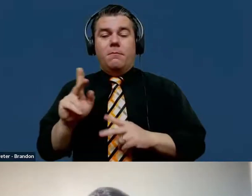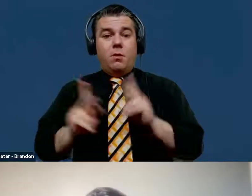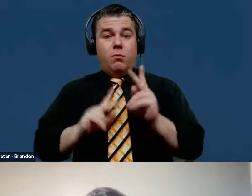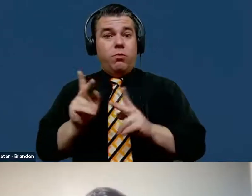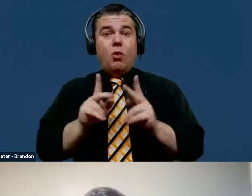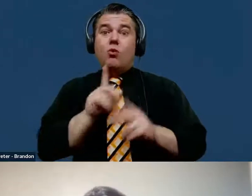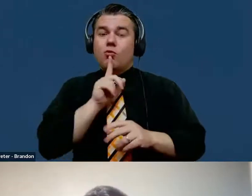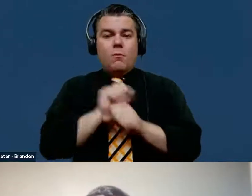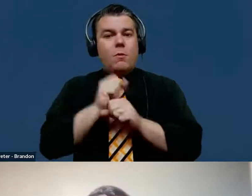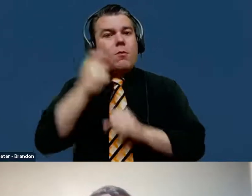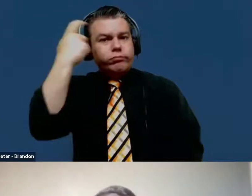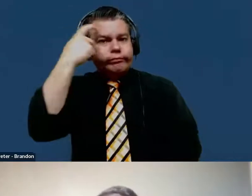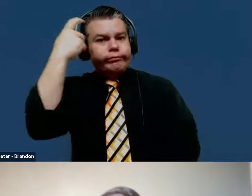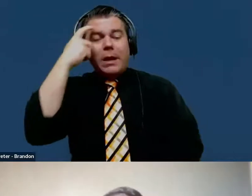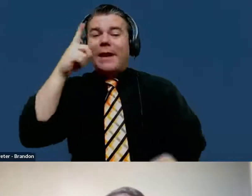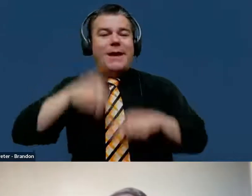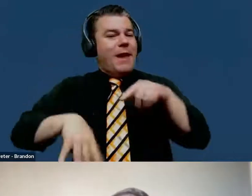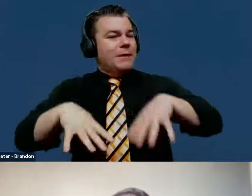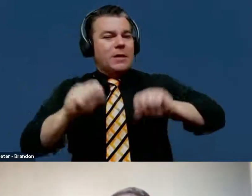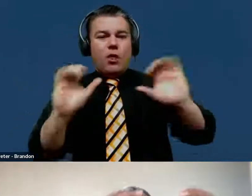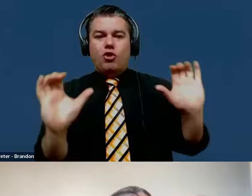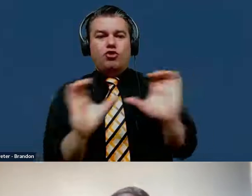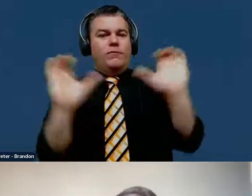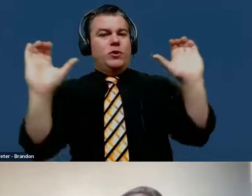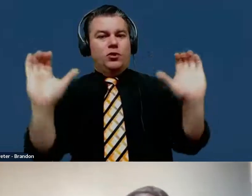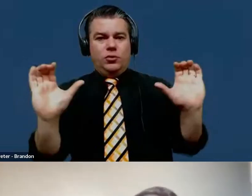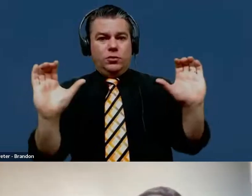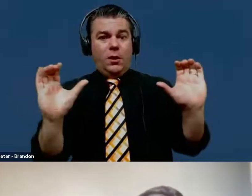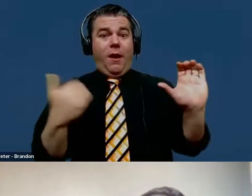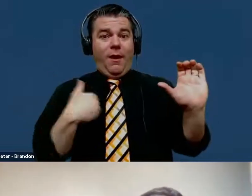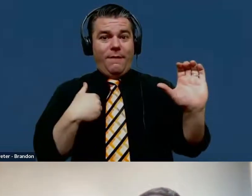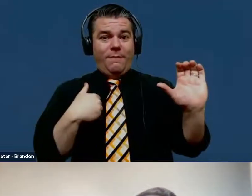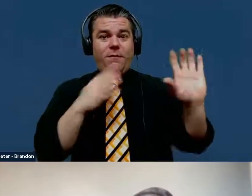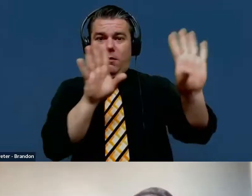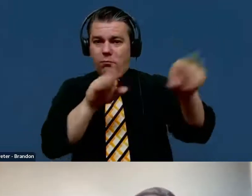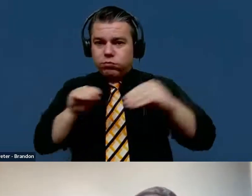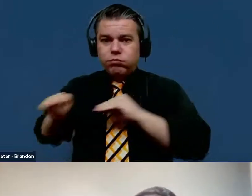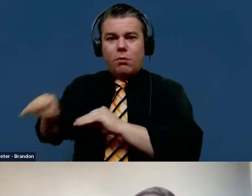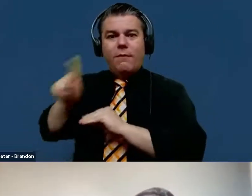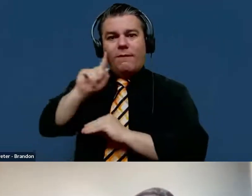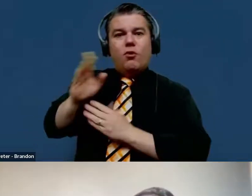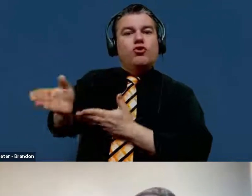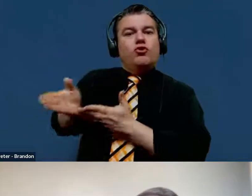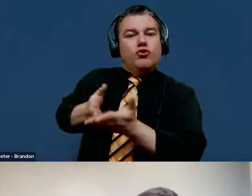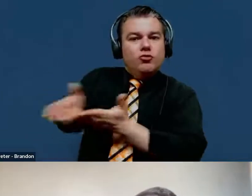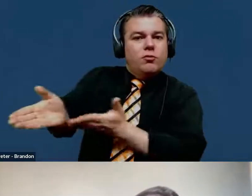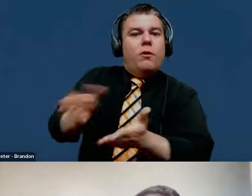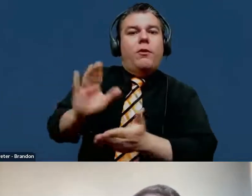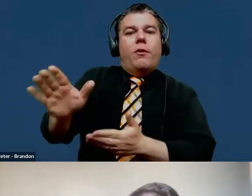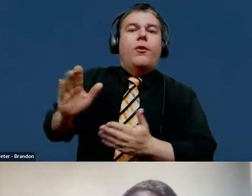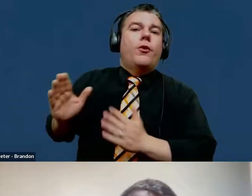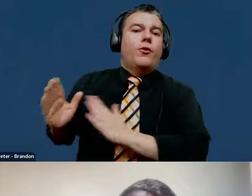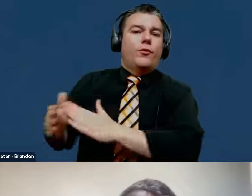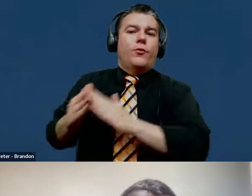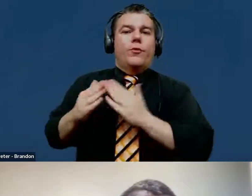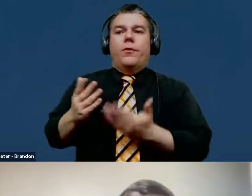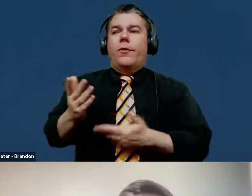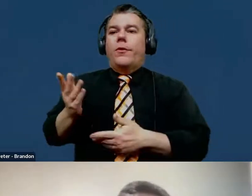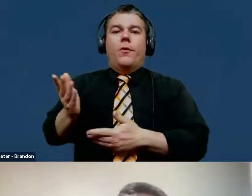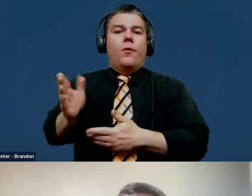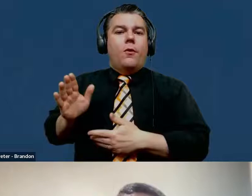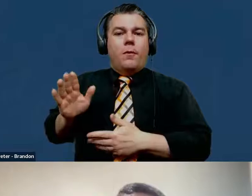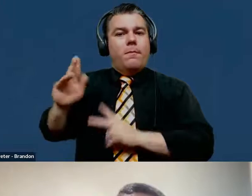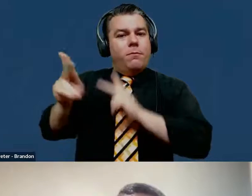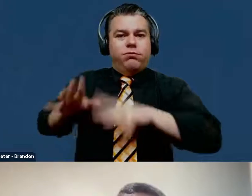take the certificate they have and put it in the service of their community or in the service of the